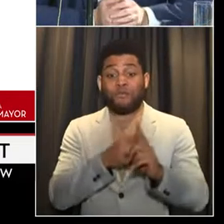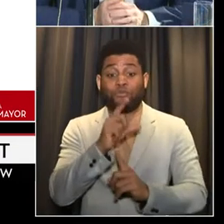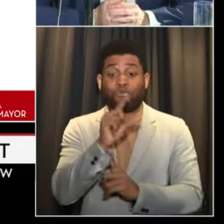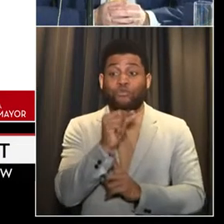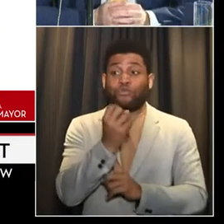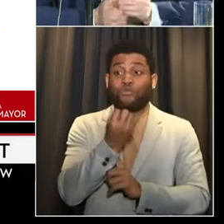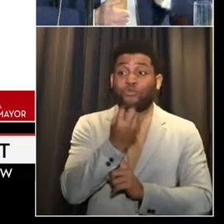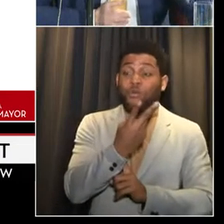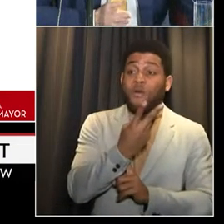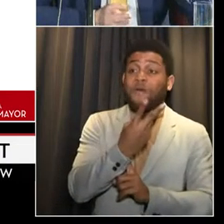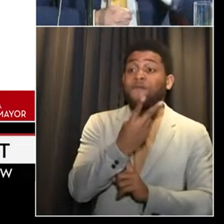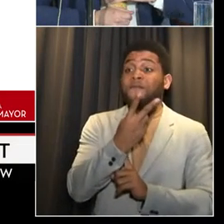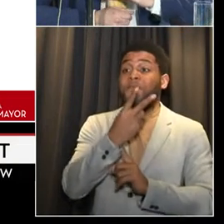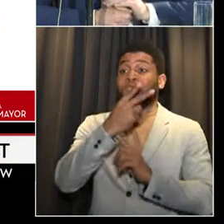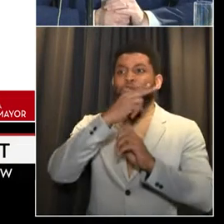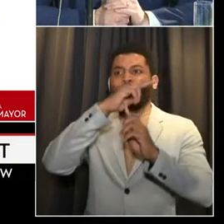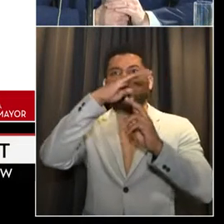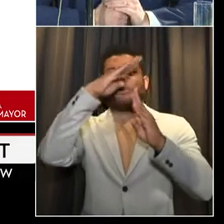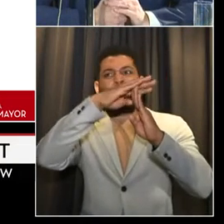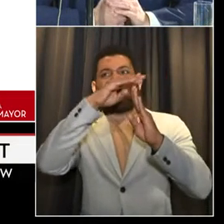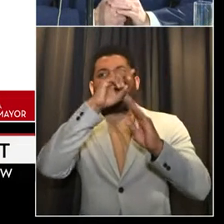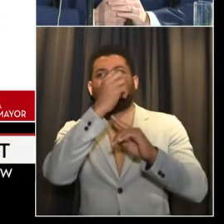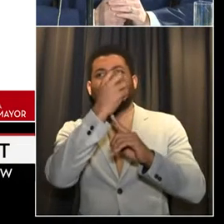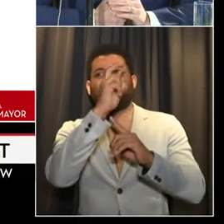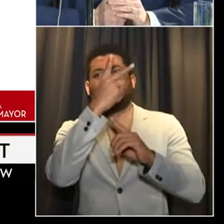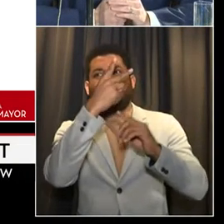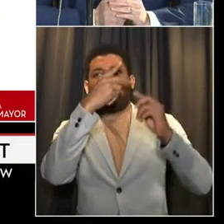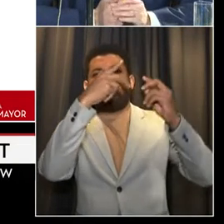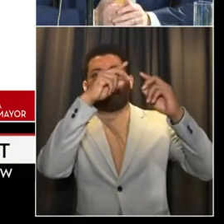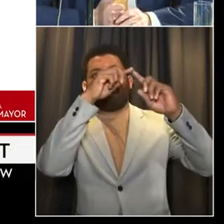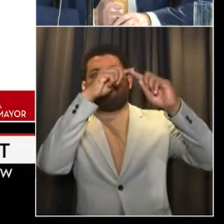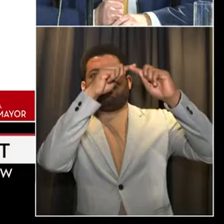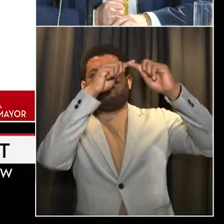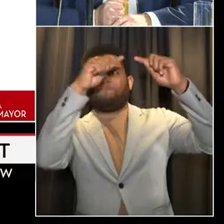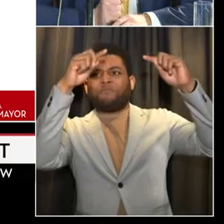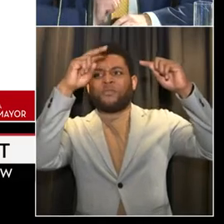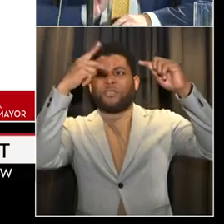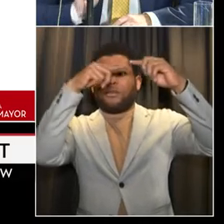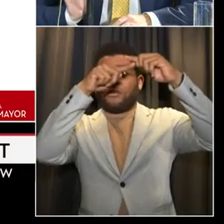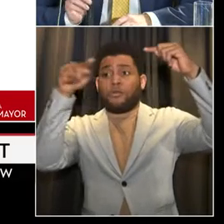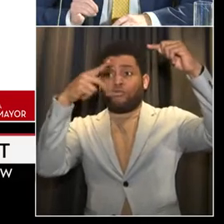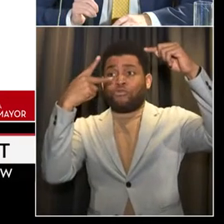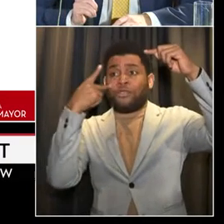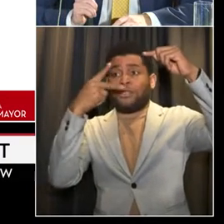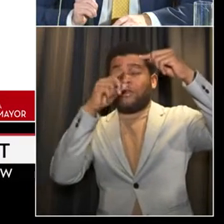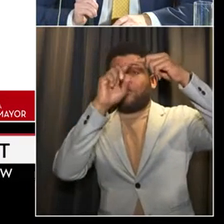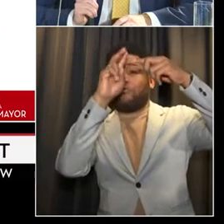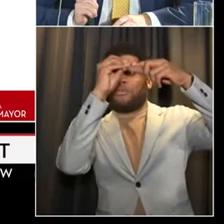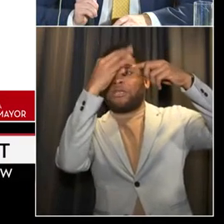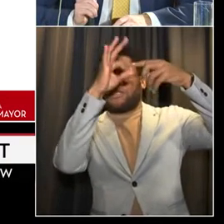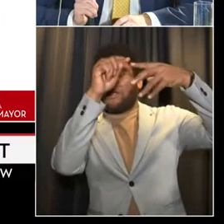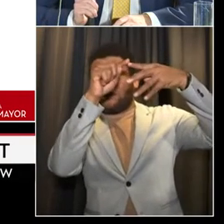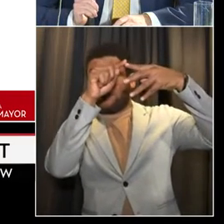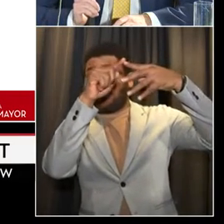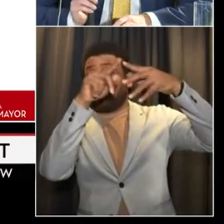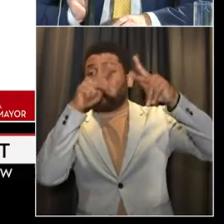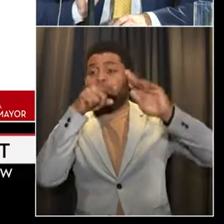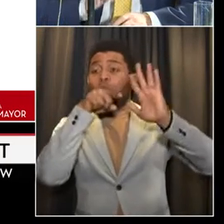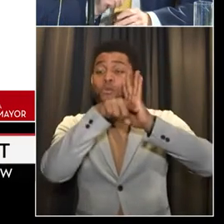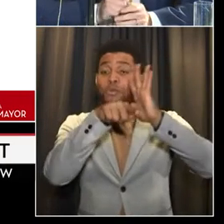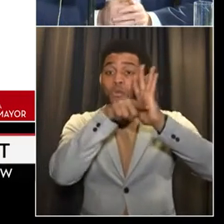from the top, and I'll just want to go top to bottom otherwise, we had 19 young people who were killed last year as homicide